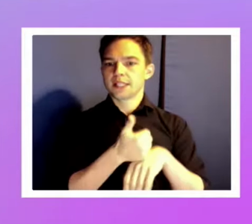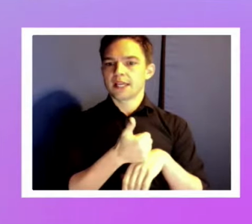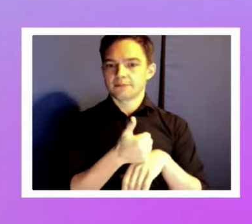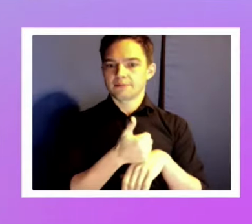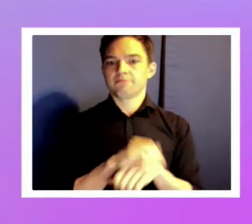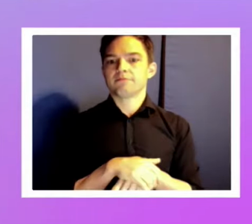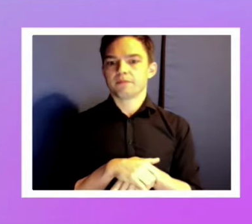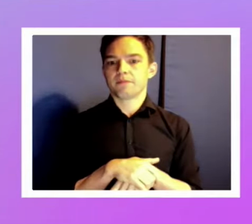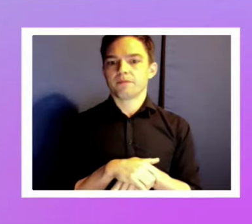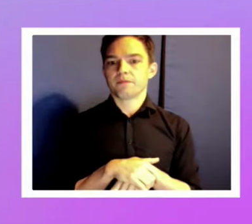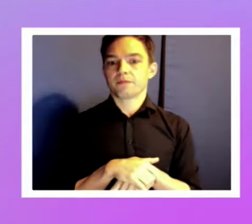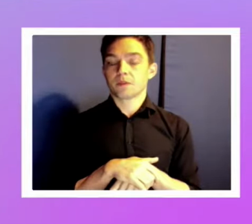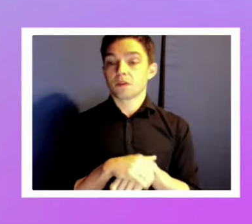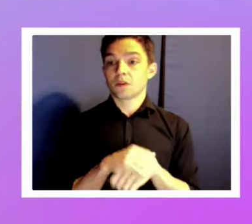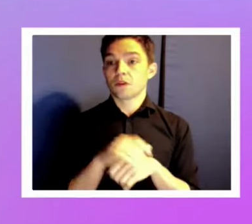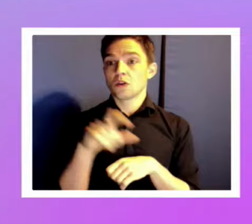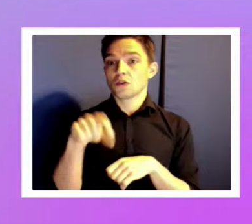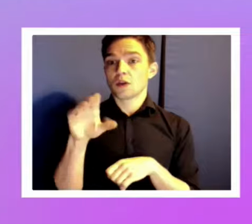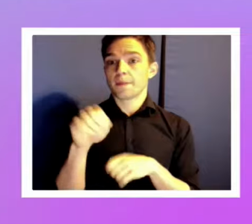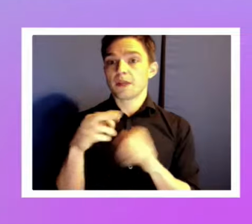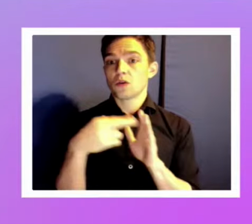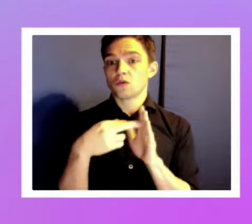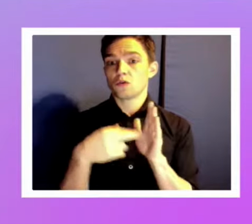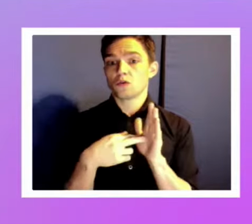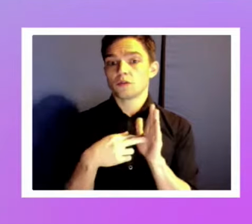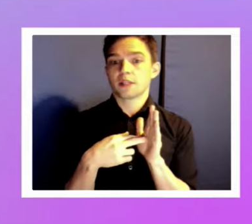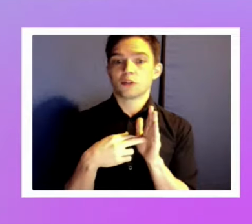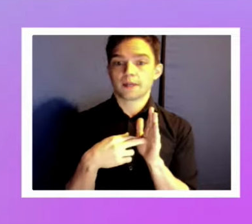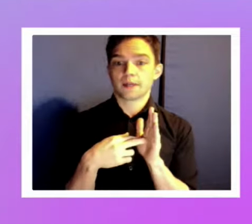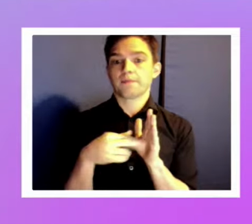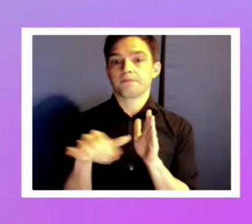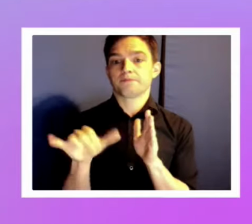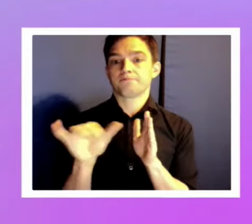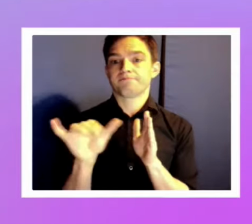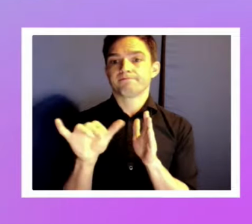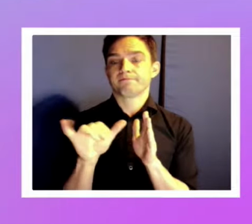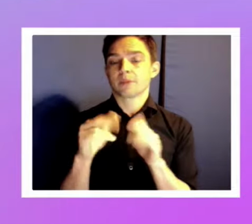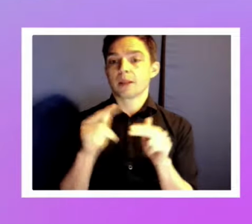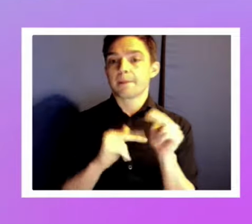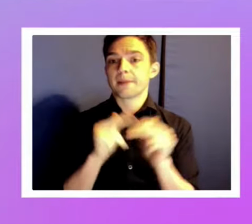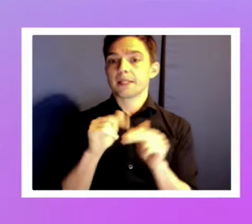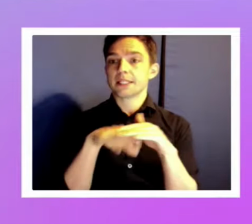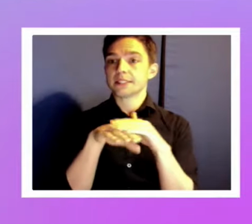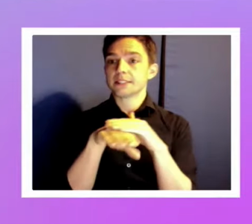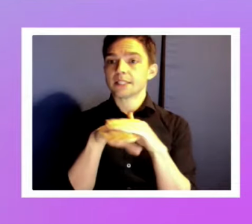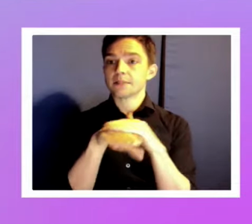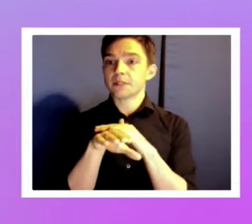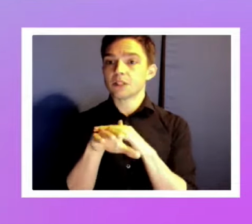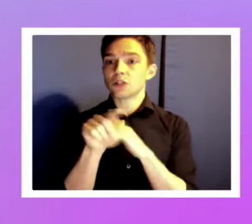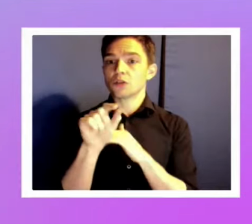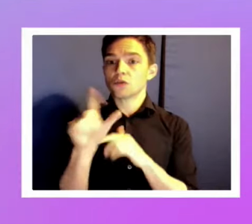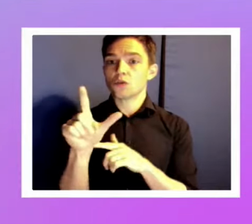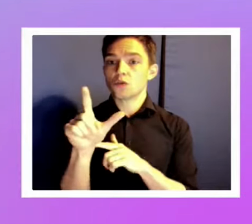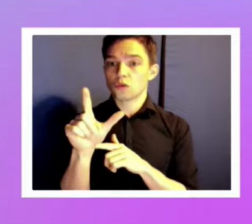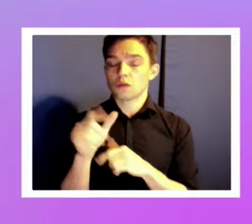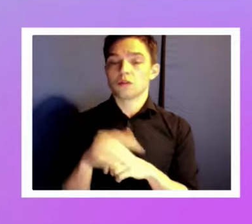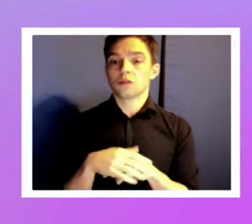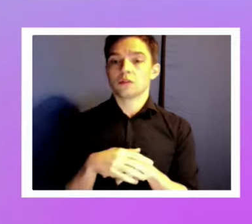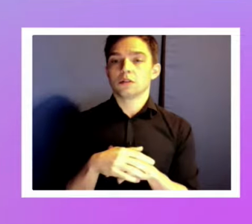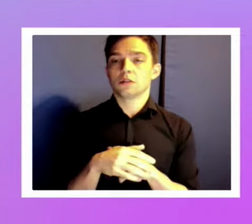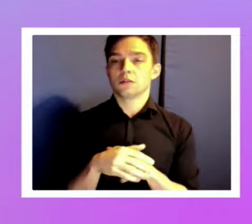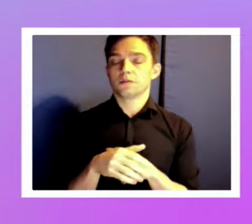And it should be rules that could be used if you're building an accessibility tool, but also if you're doing